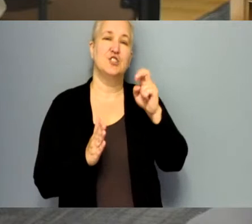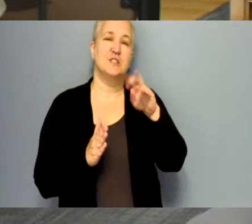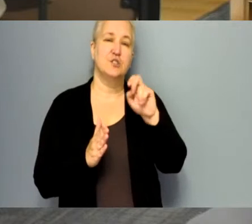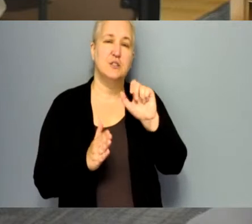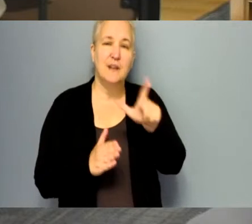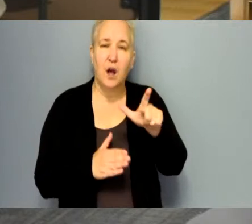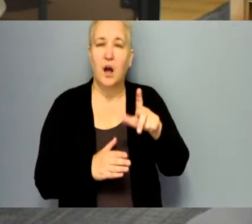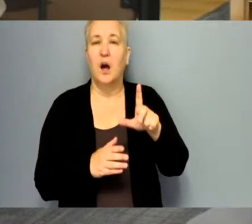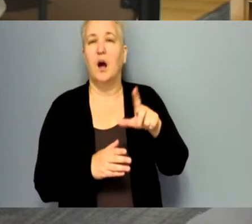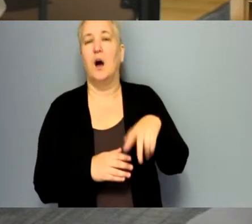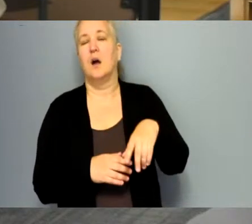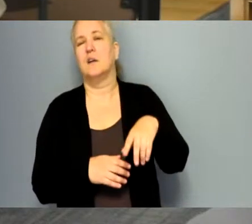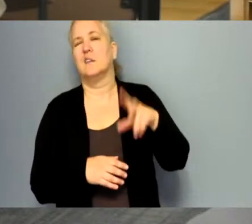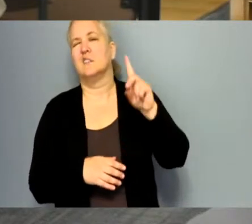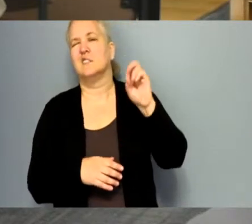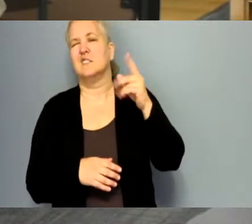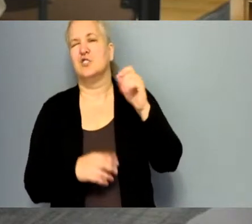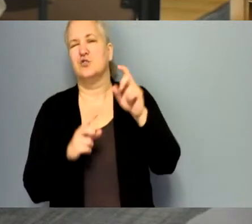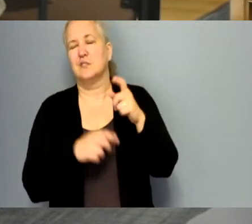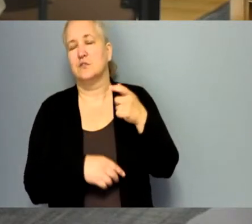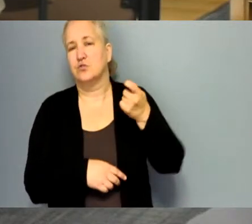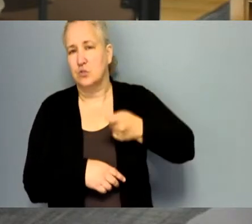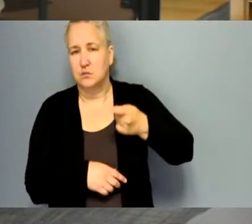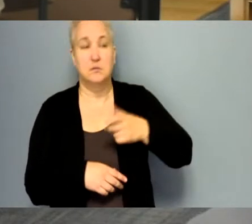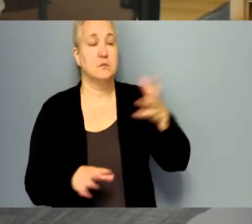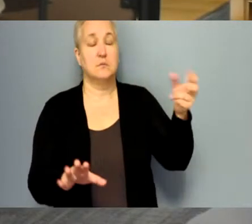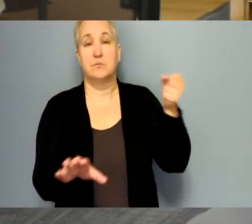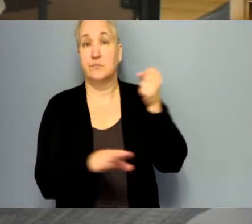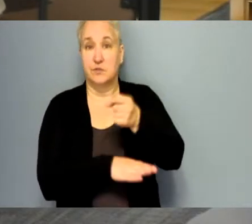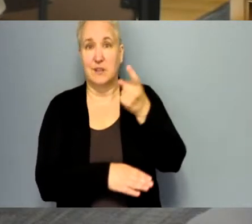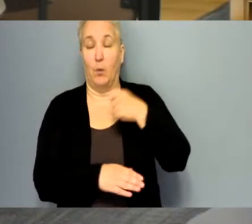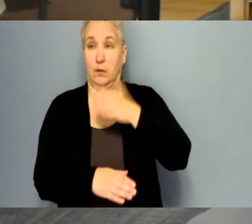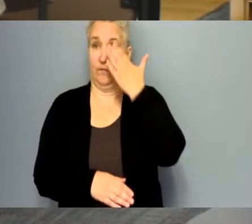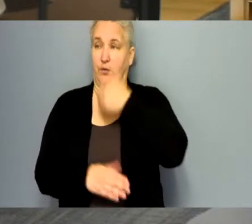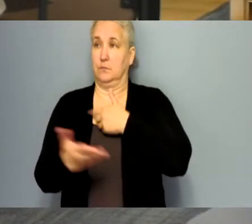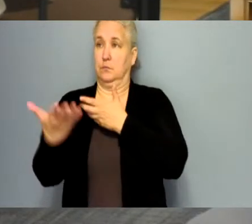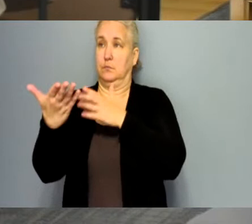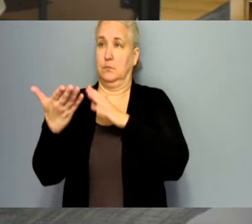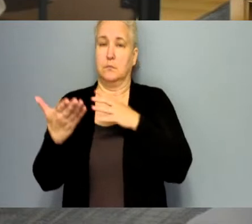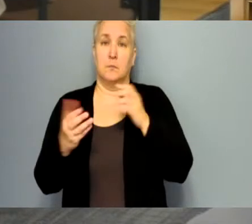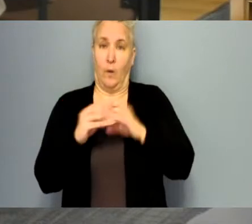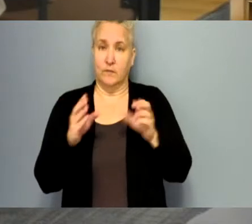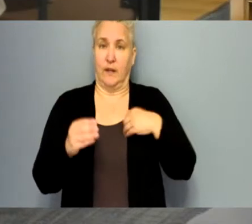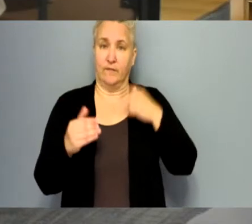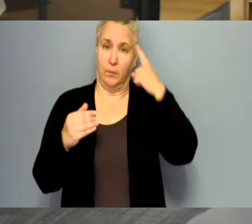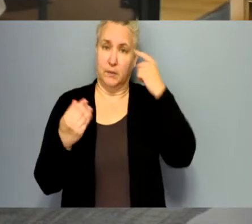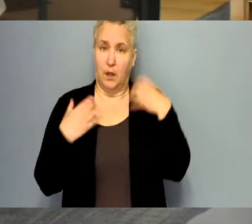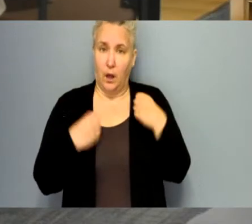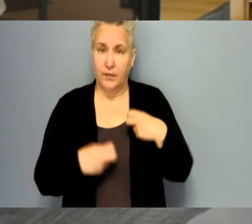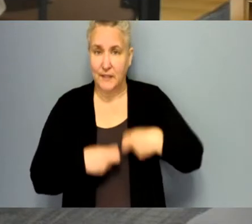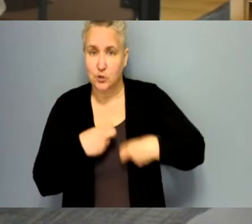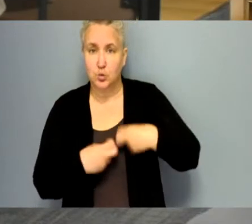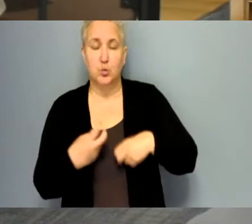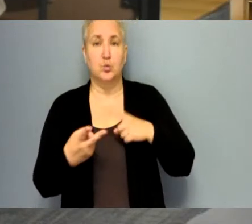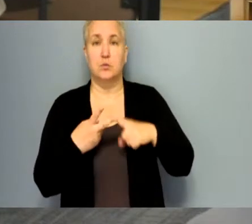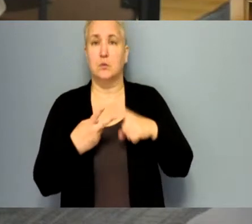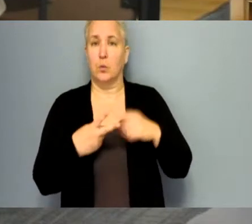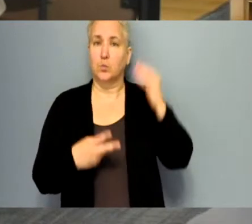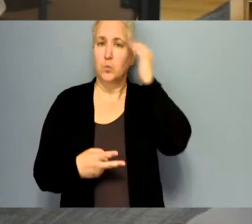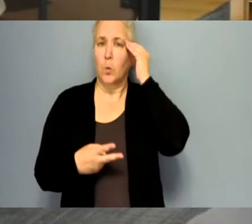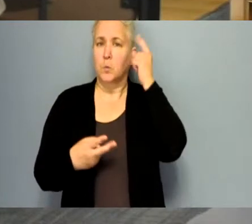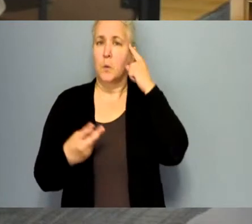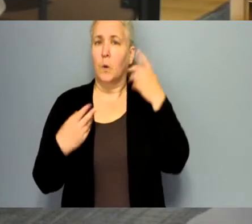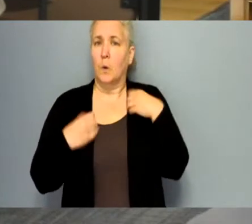justices when someone comes before them who obviously has mental health issues or has known mental